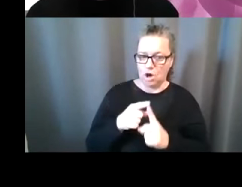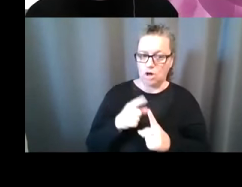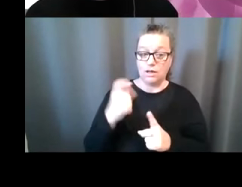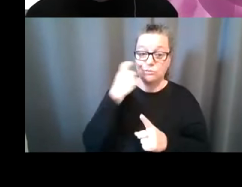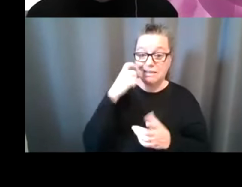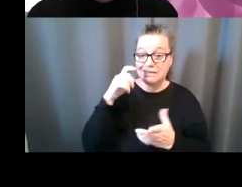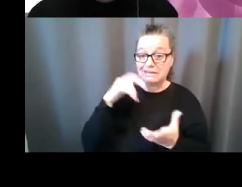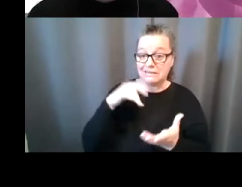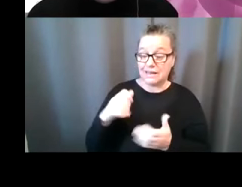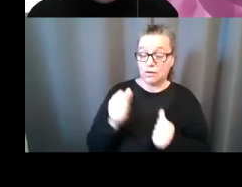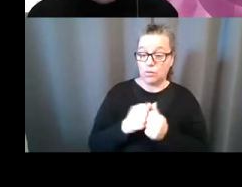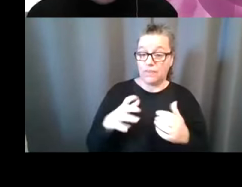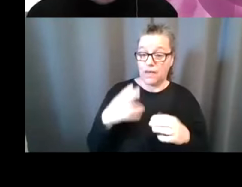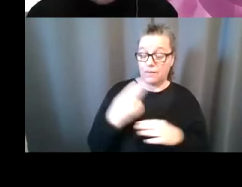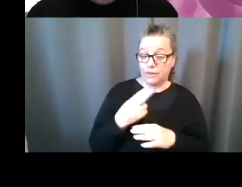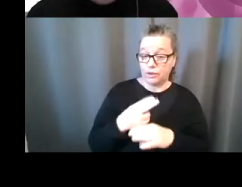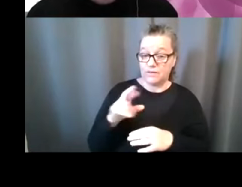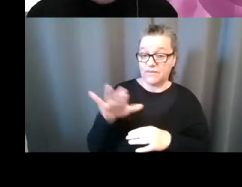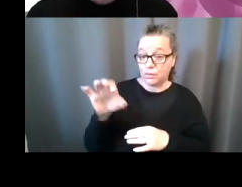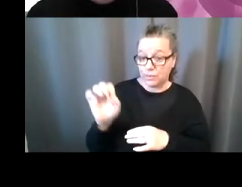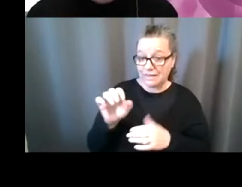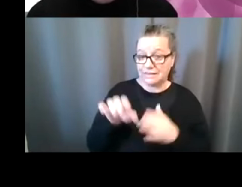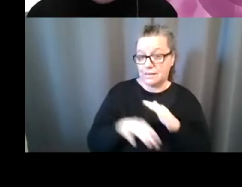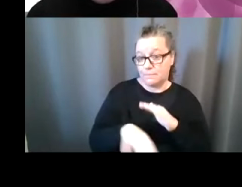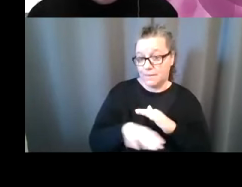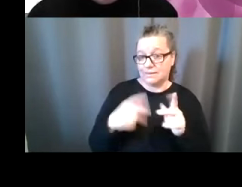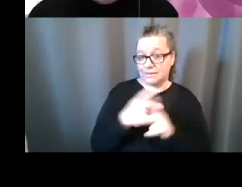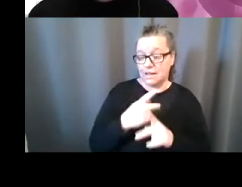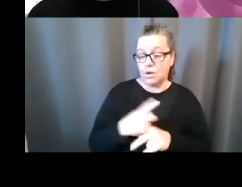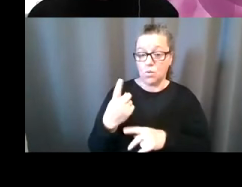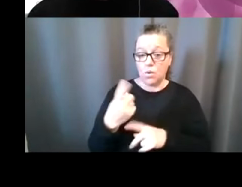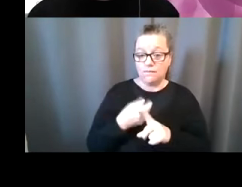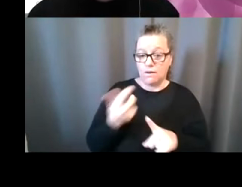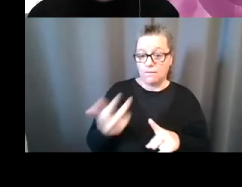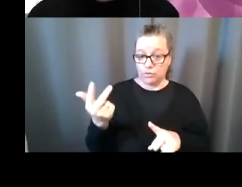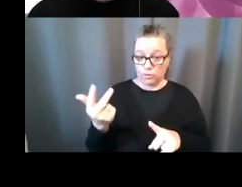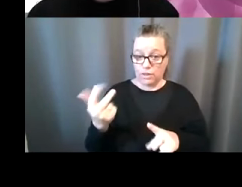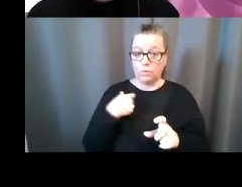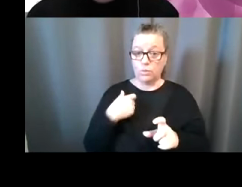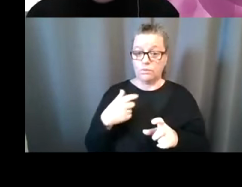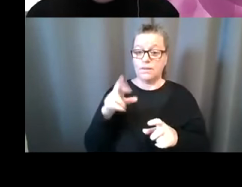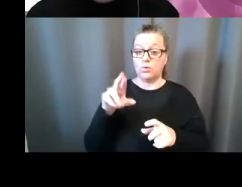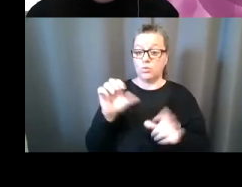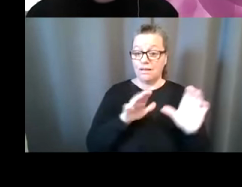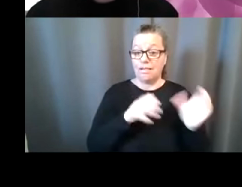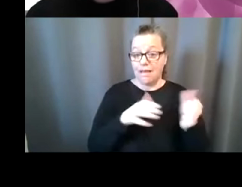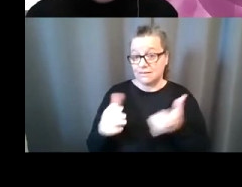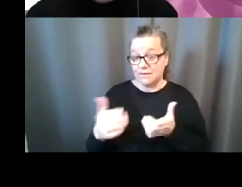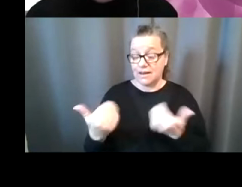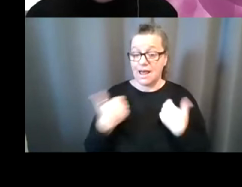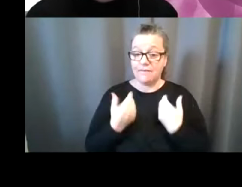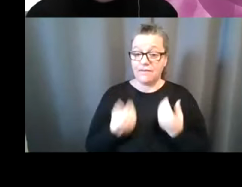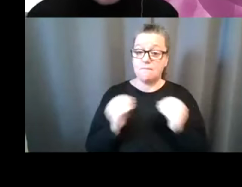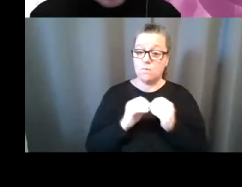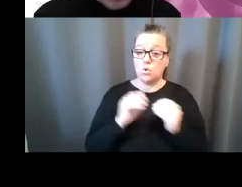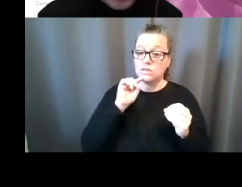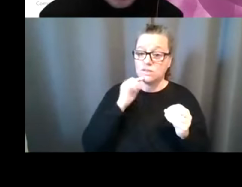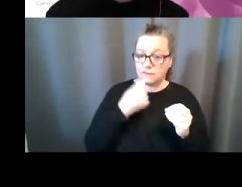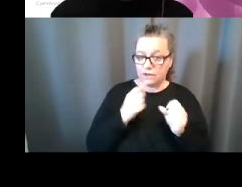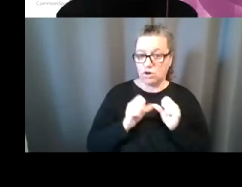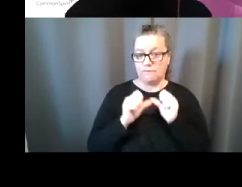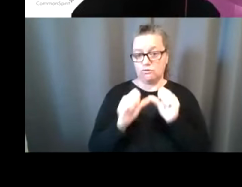without the use of this race-based calculation, up to 1 out of every 3 Black patients would be reclassified as having a more severe stage of chronic